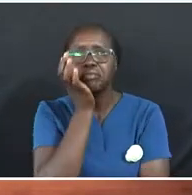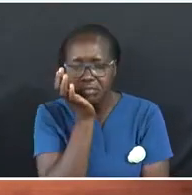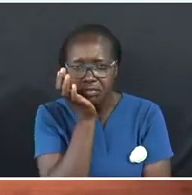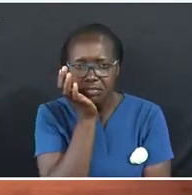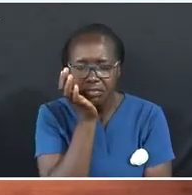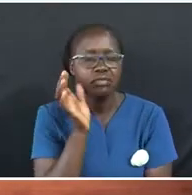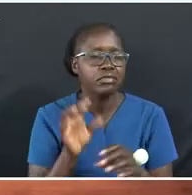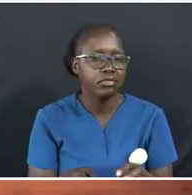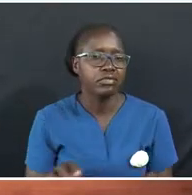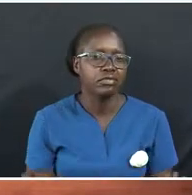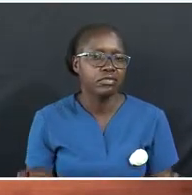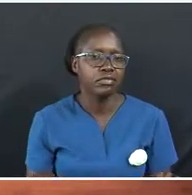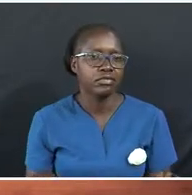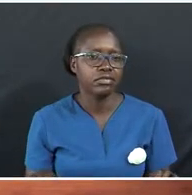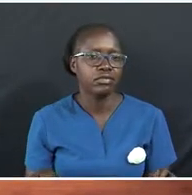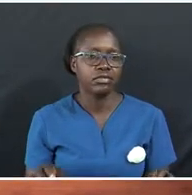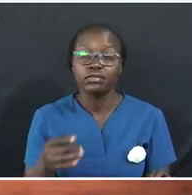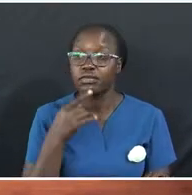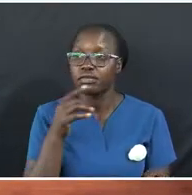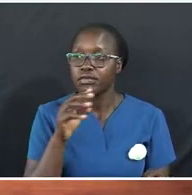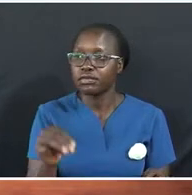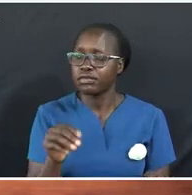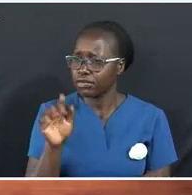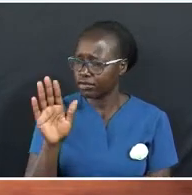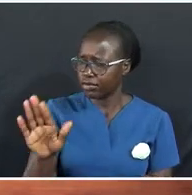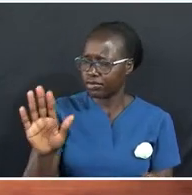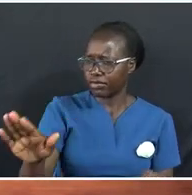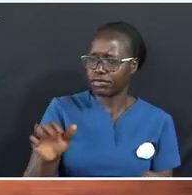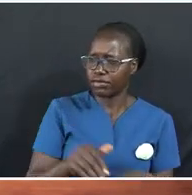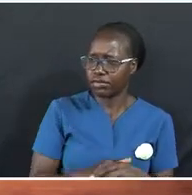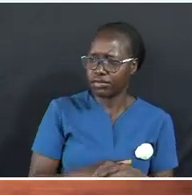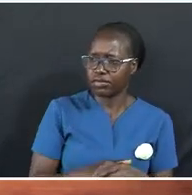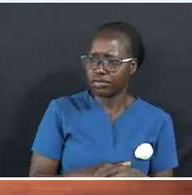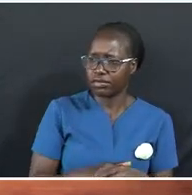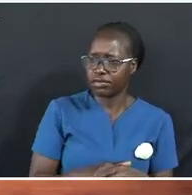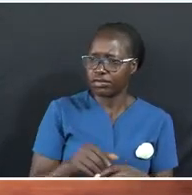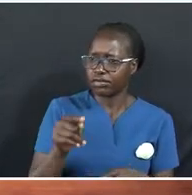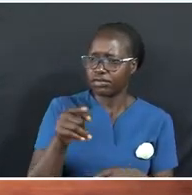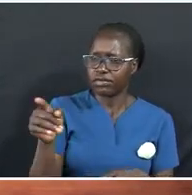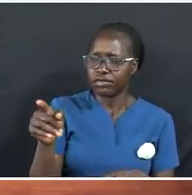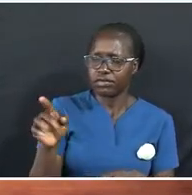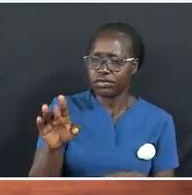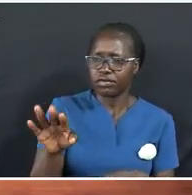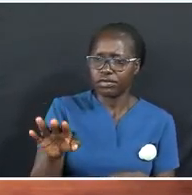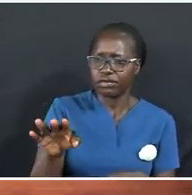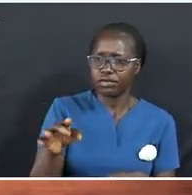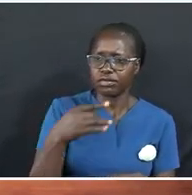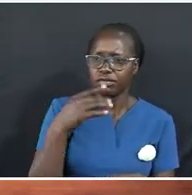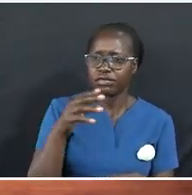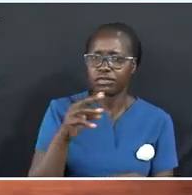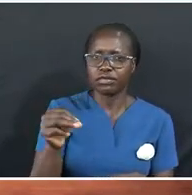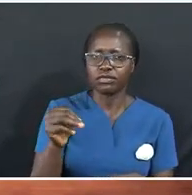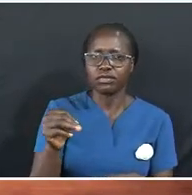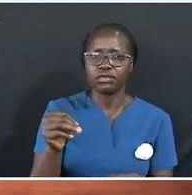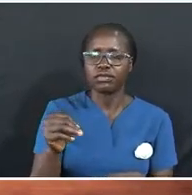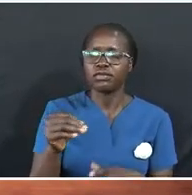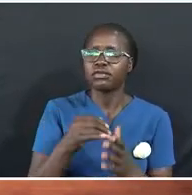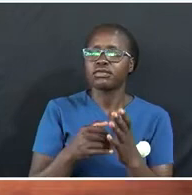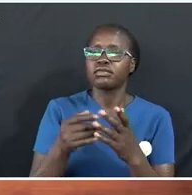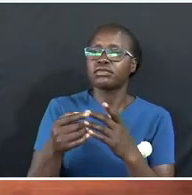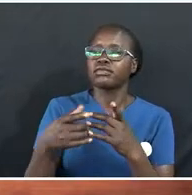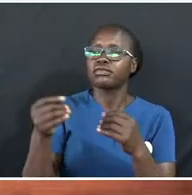market. And he says, he doesn't have much conversation with them. He tells them, just go also